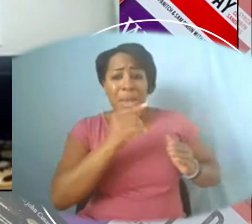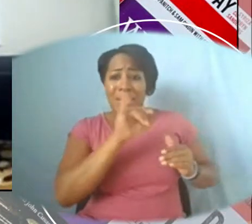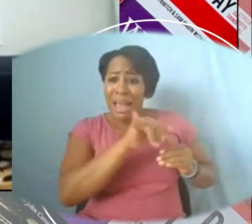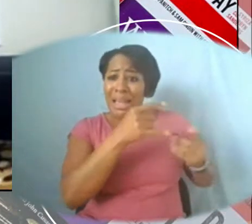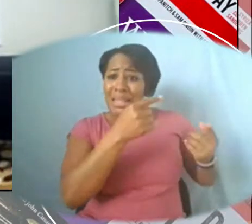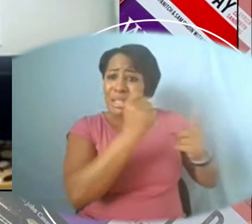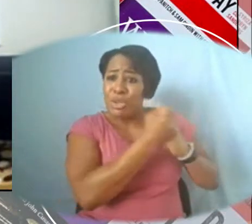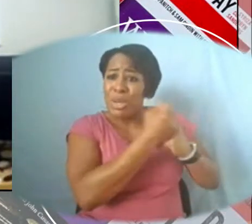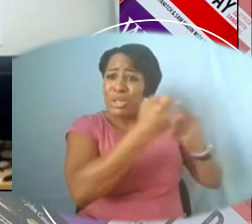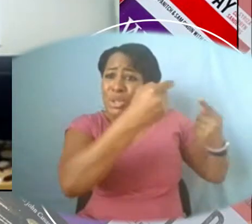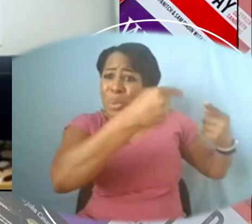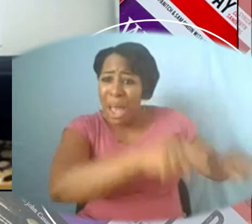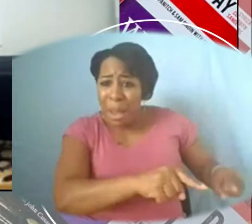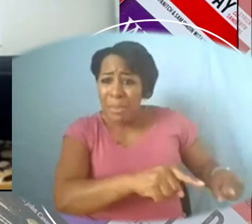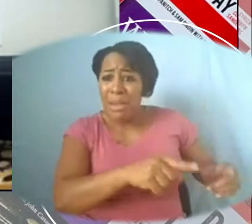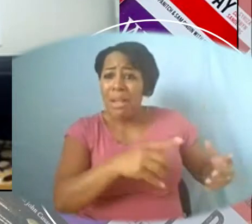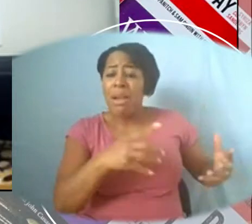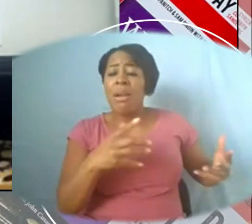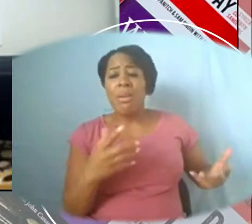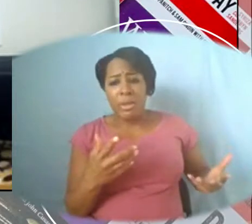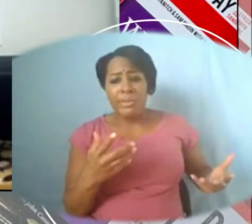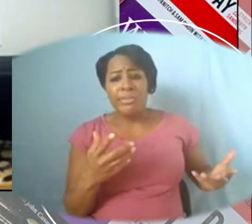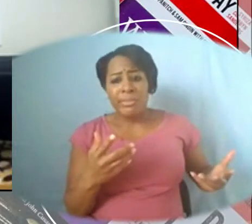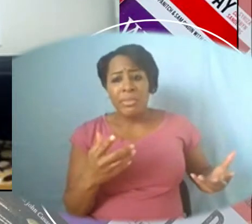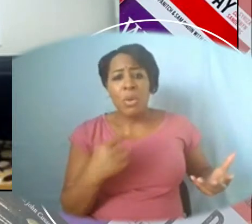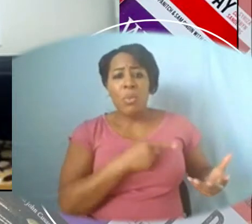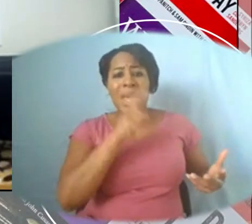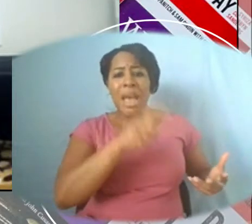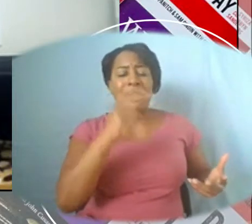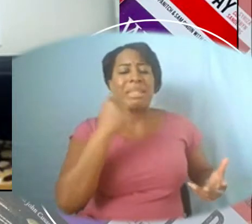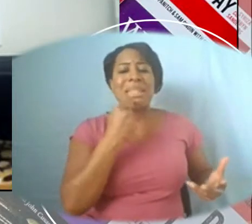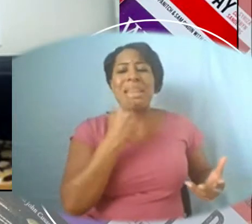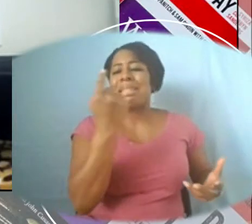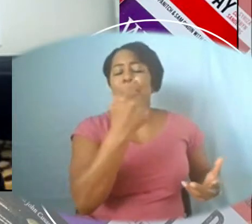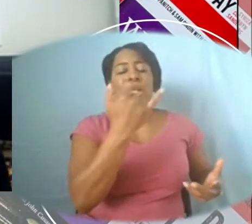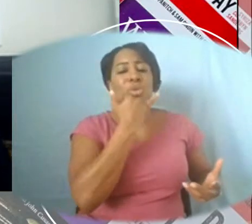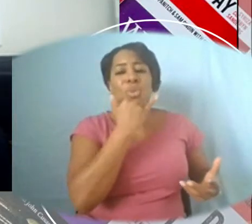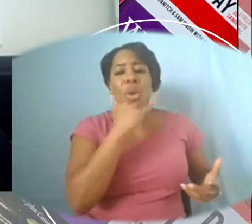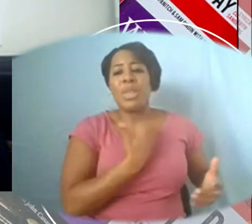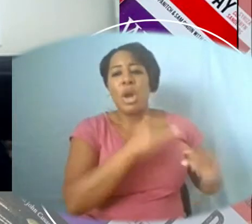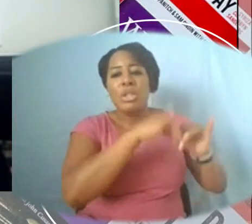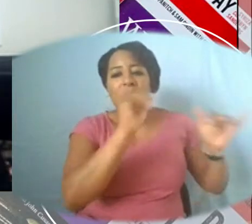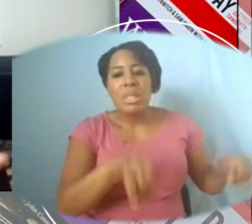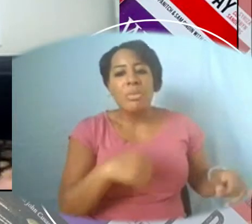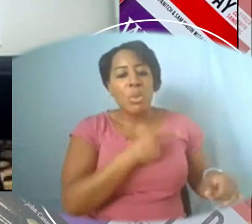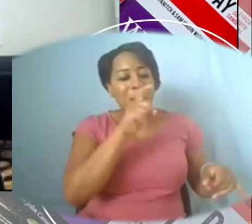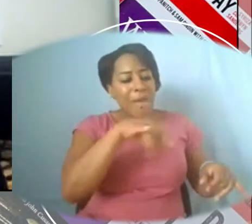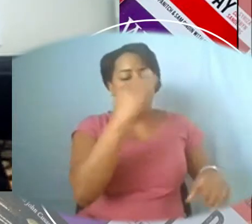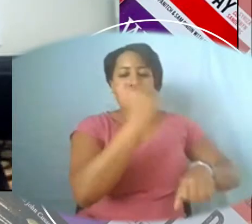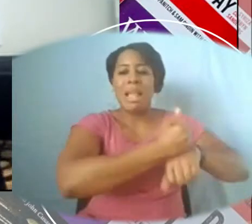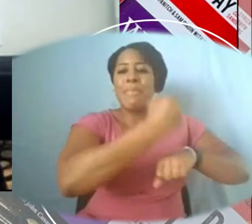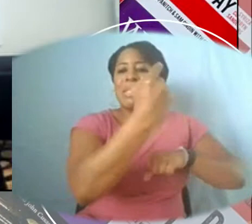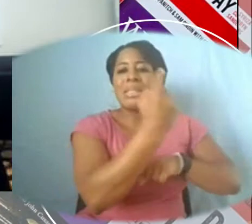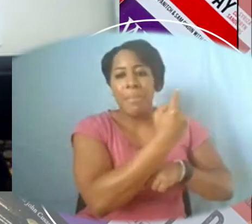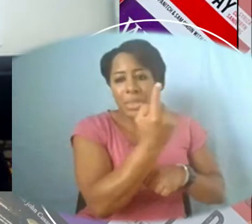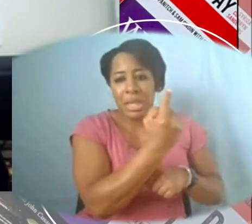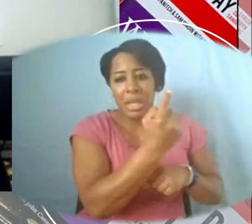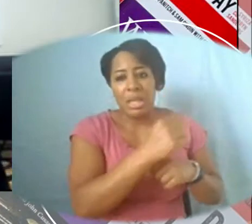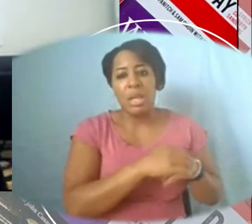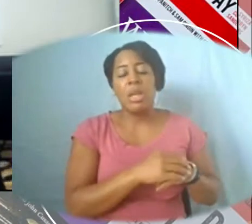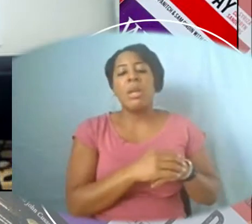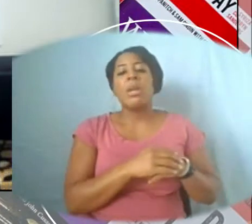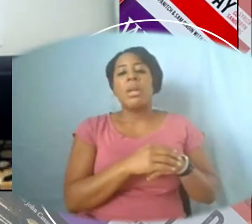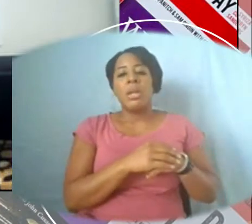wrong with our system. And there has to be mechanisms in place. So at All of Us or None, we are about pushing